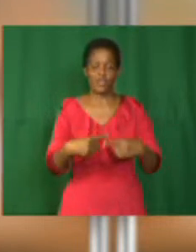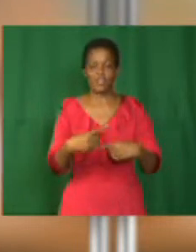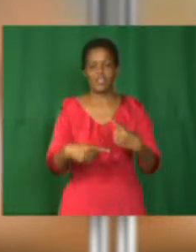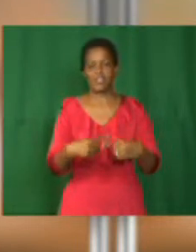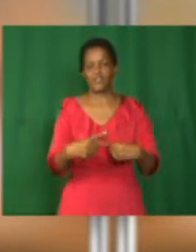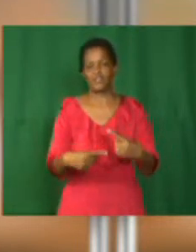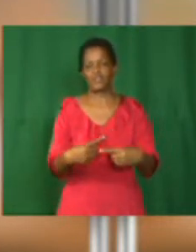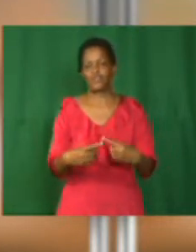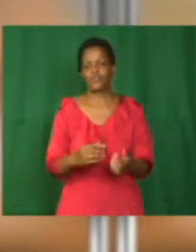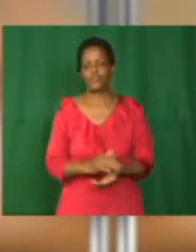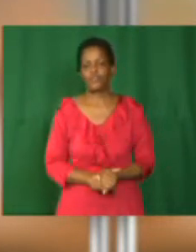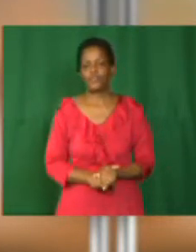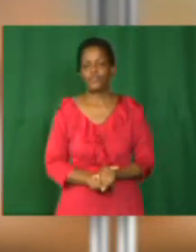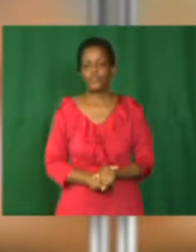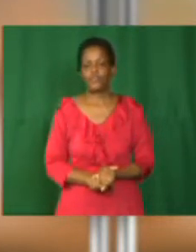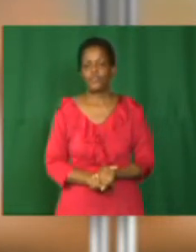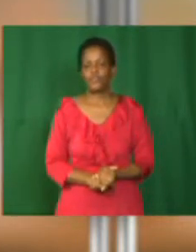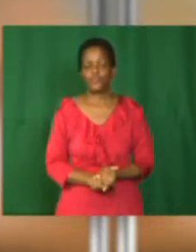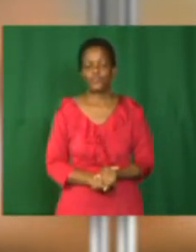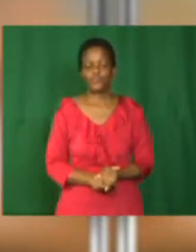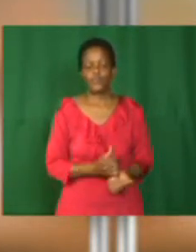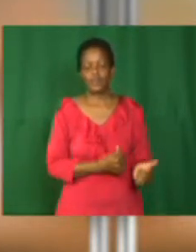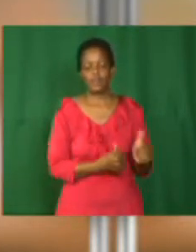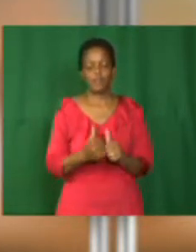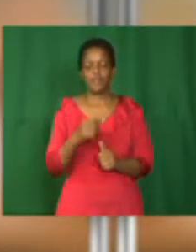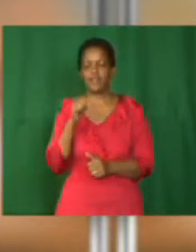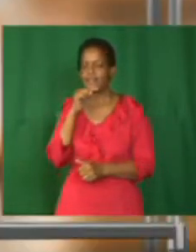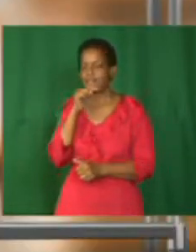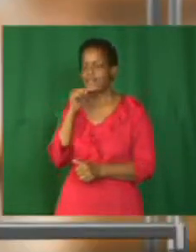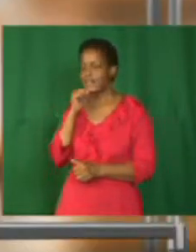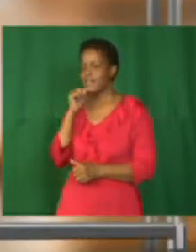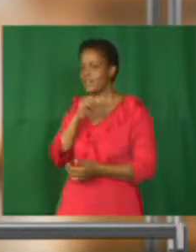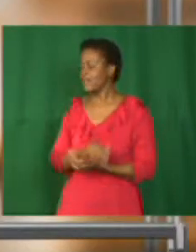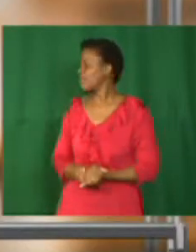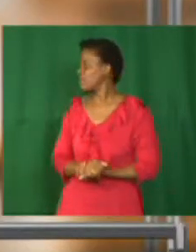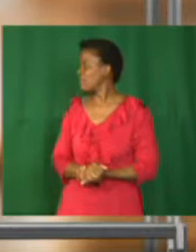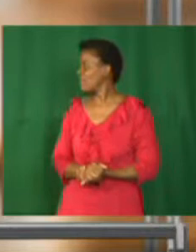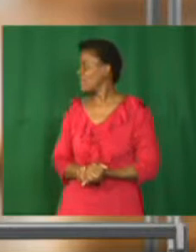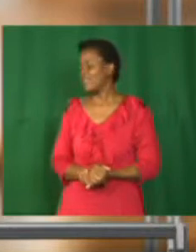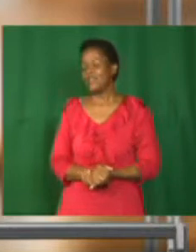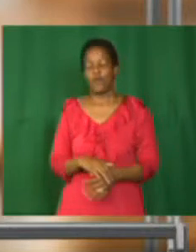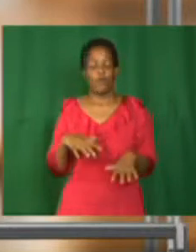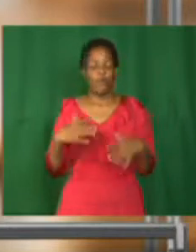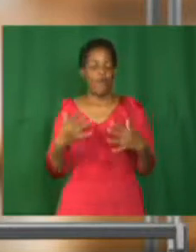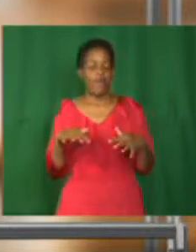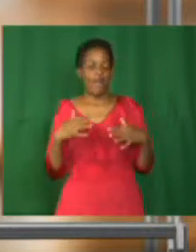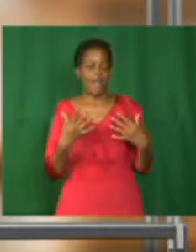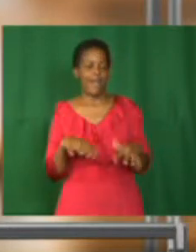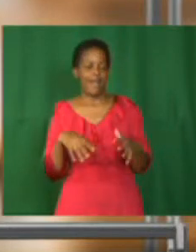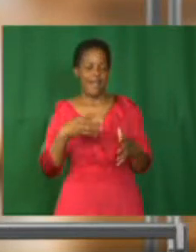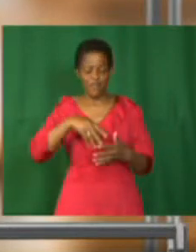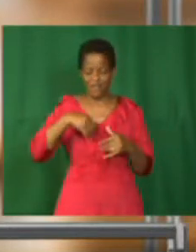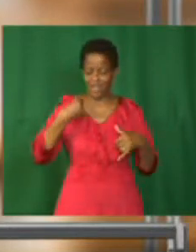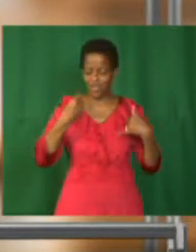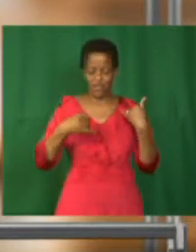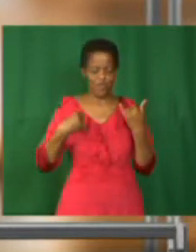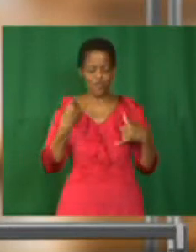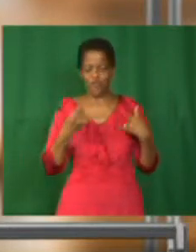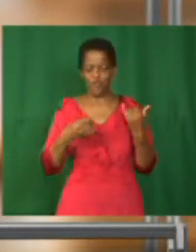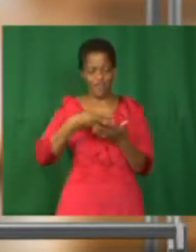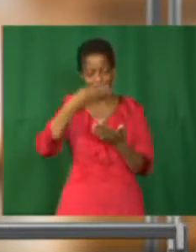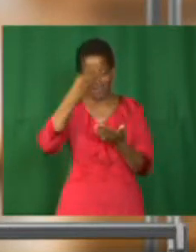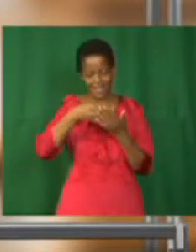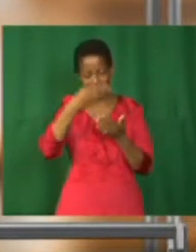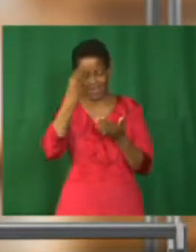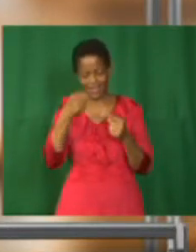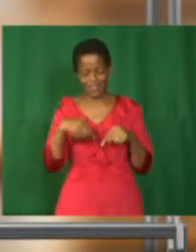where we ended. Let me take you back to Lerato. What a great lesson, sir. I really enjoyed it, and I'm sure the viewer